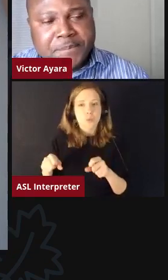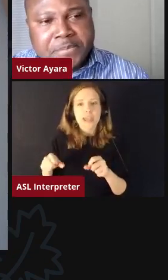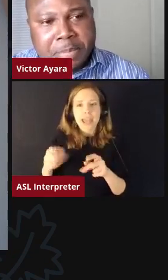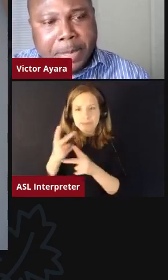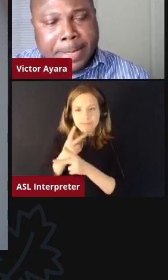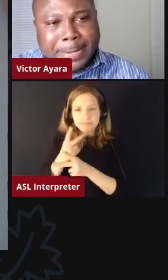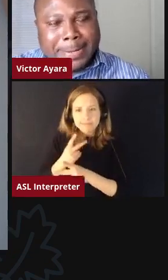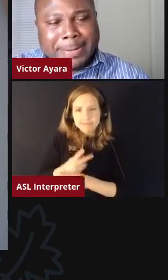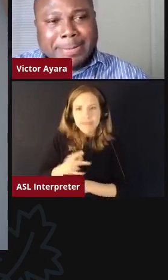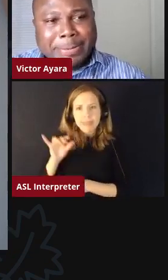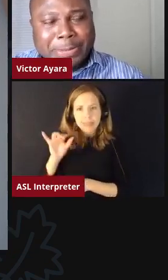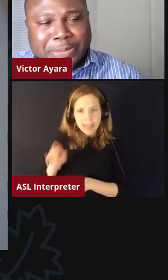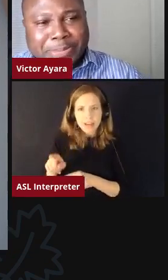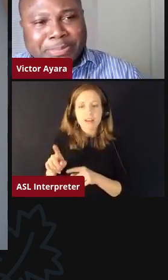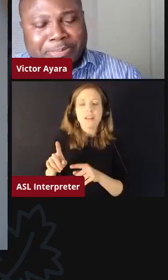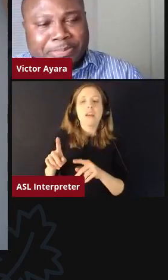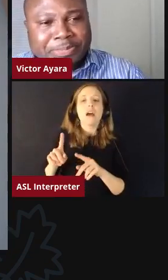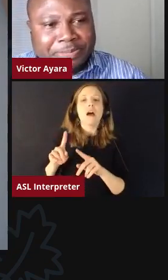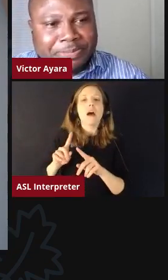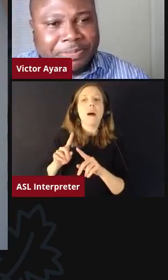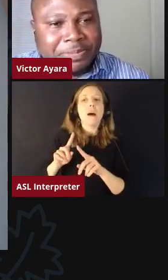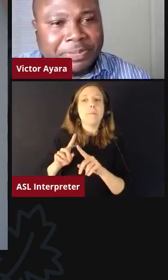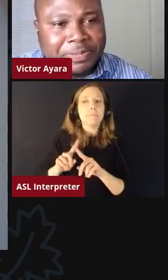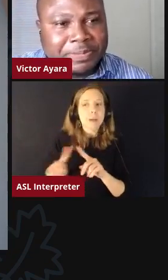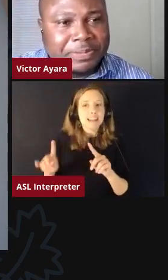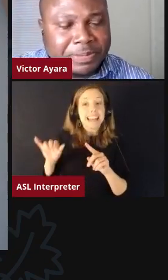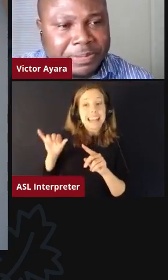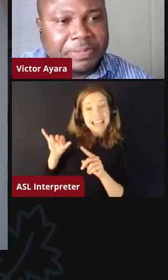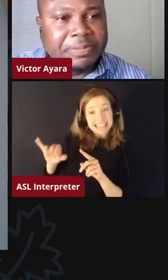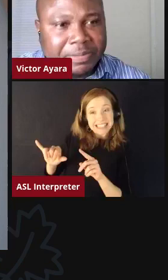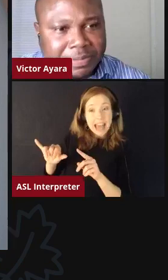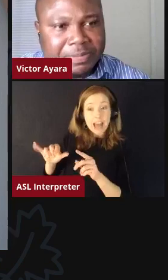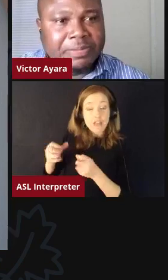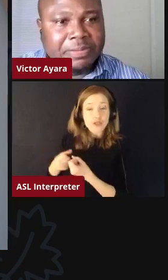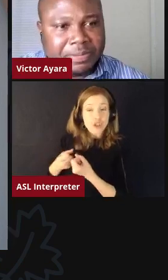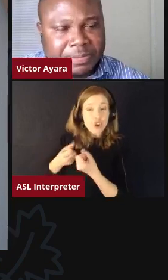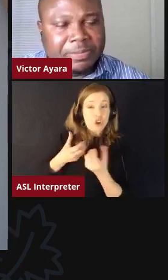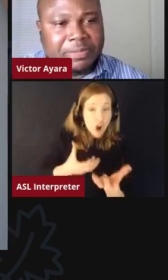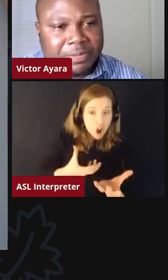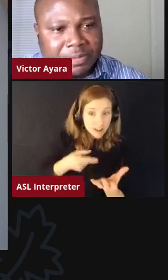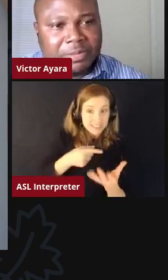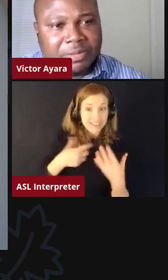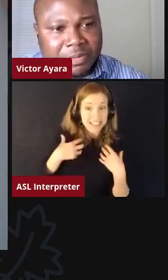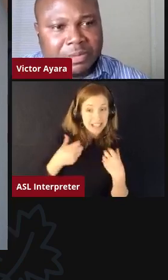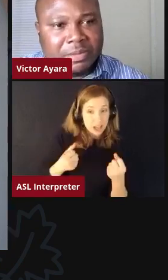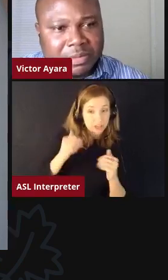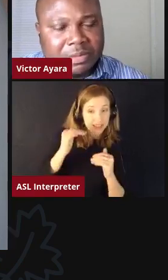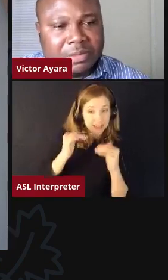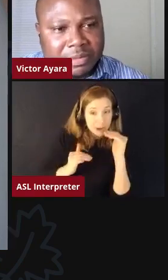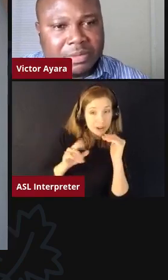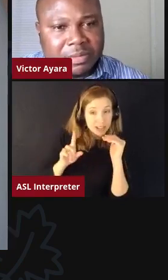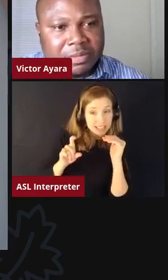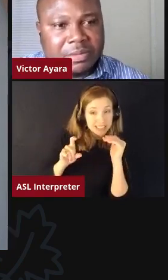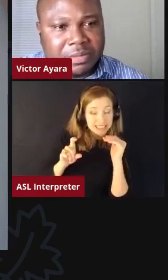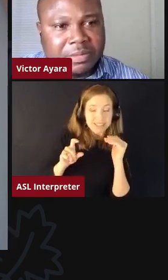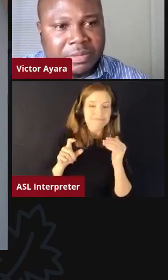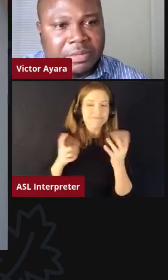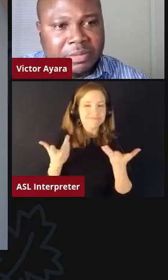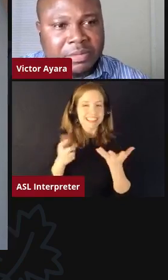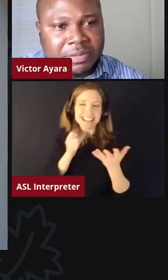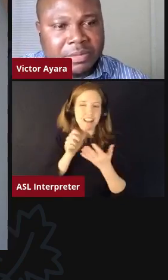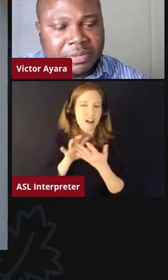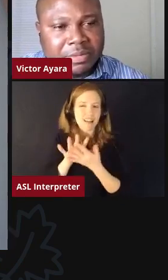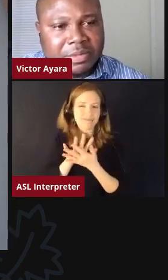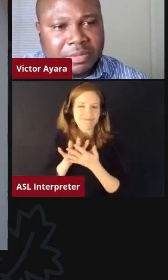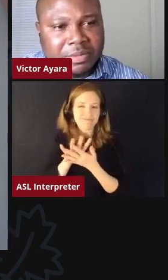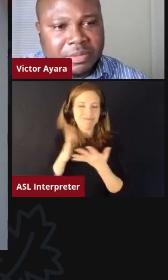very well that this is the cause of that outcome. But we're getting there. We're getting there with more information and more people doing this